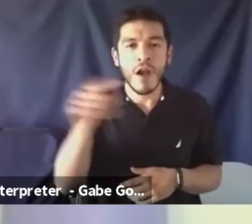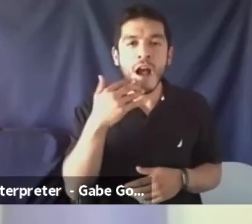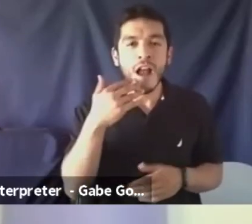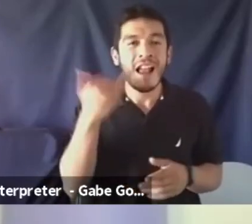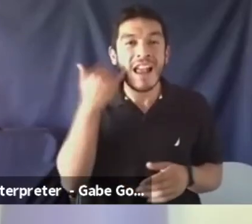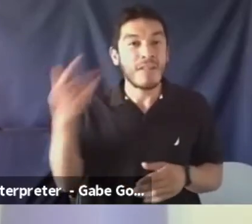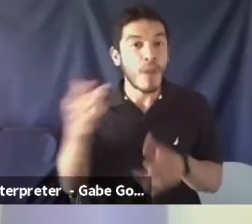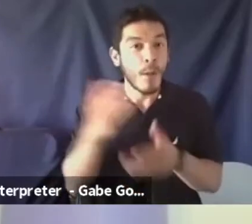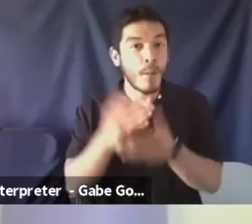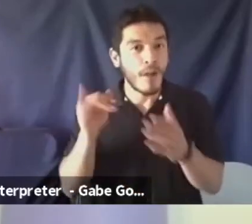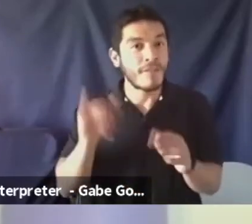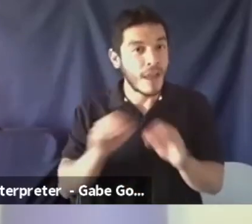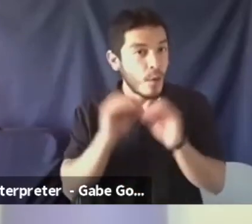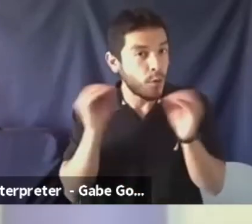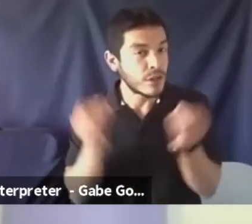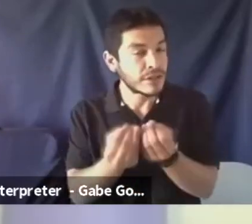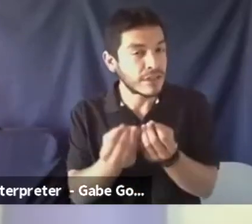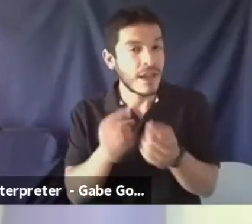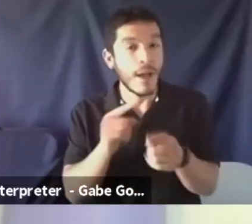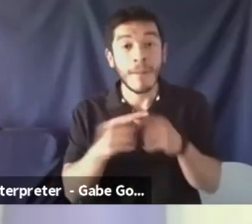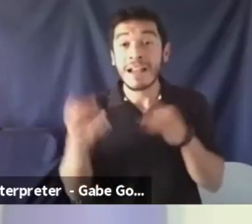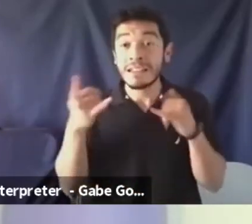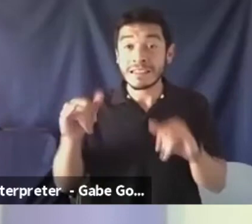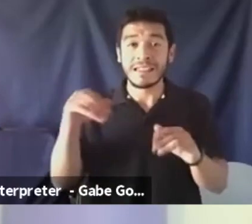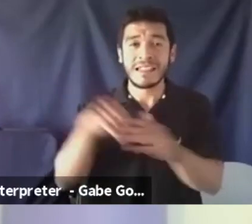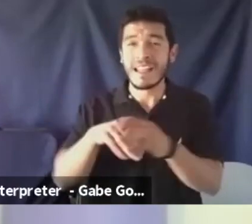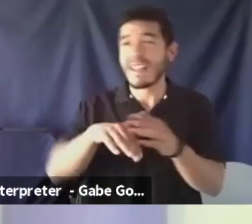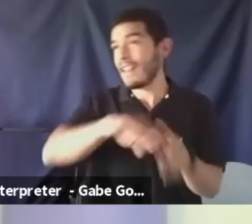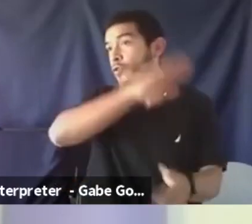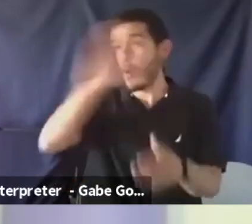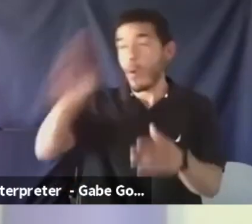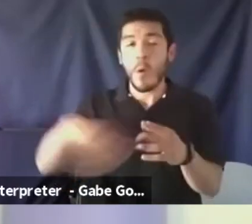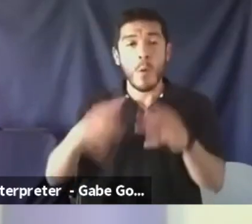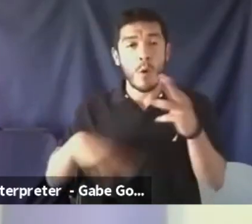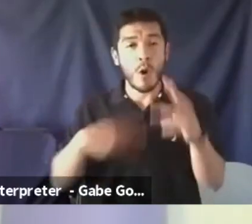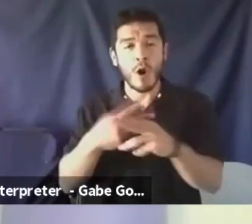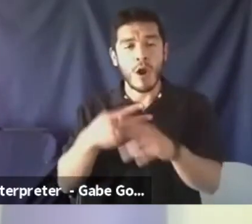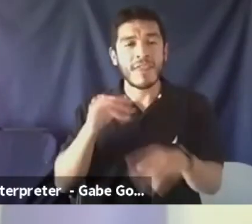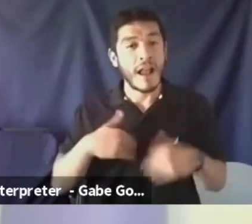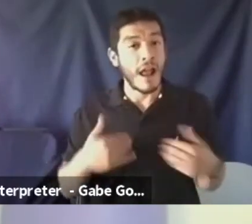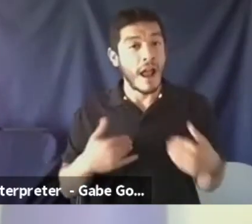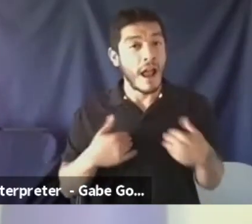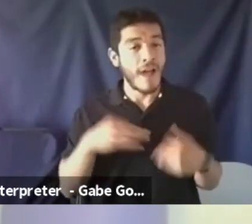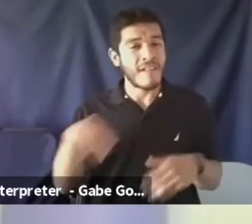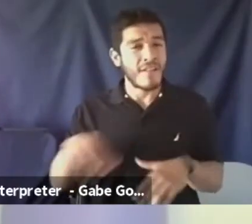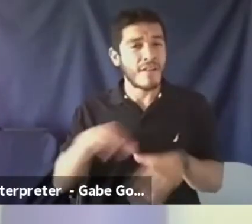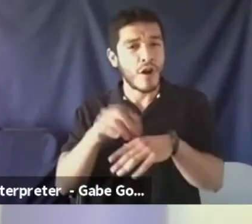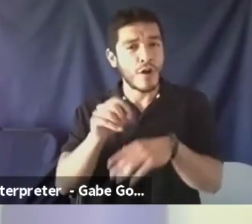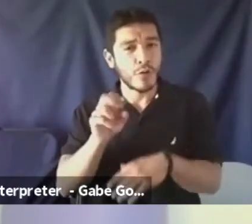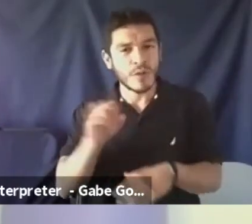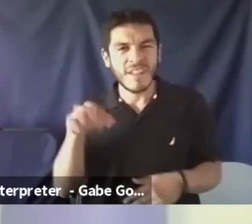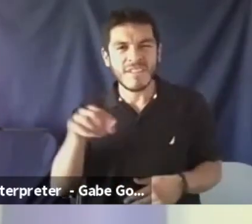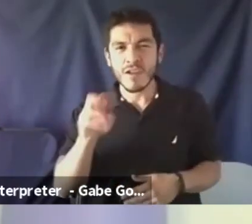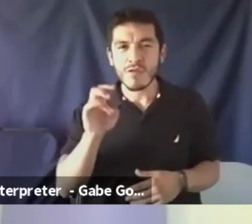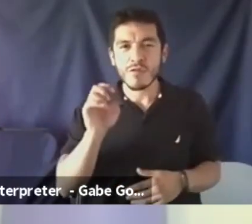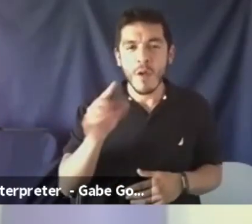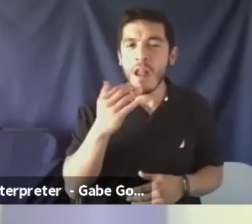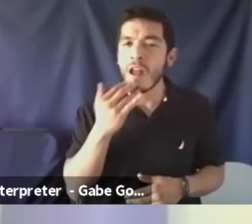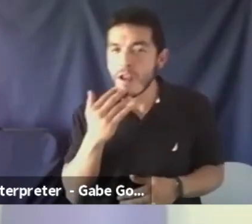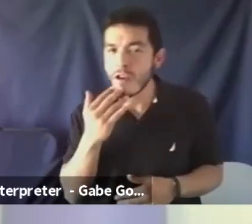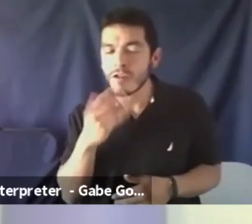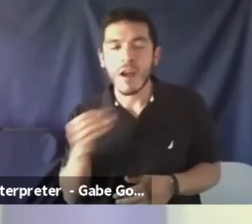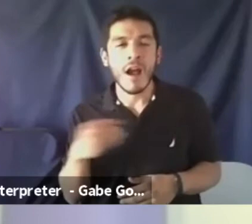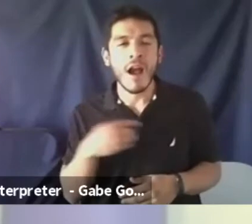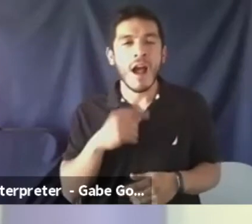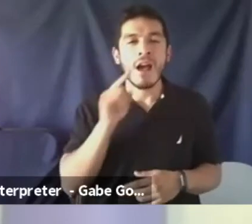they're part of that organization, but still within this whole world, right, that we have of these earth tones and these jewel tones. But I kind of like